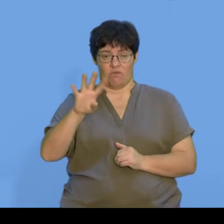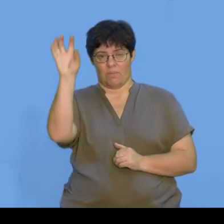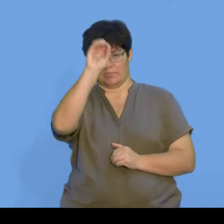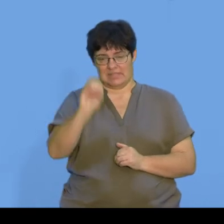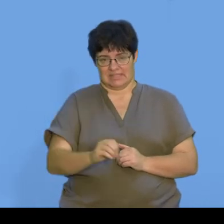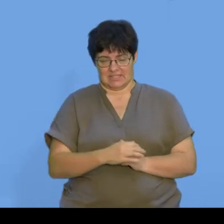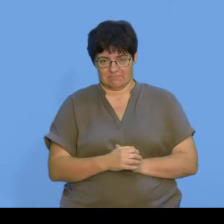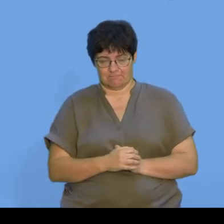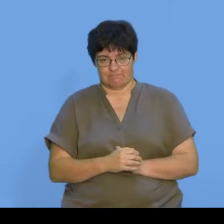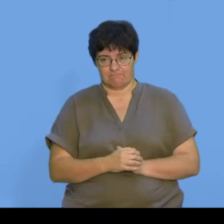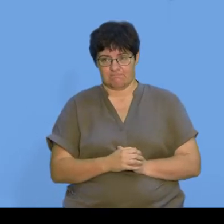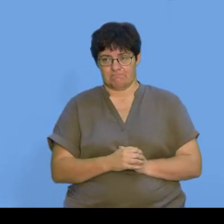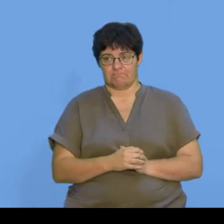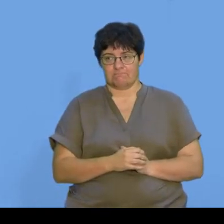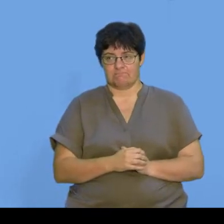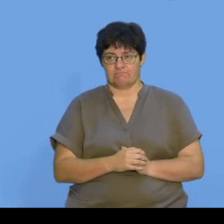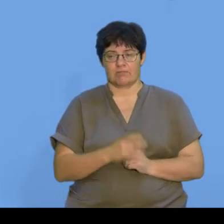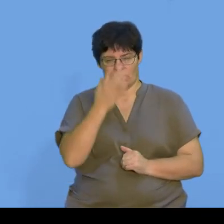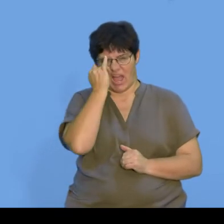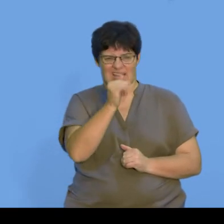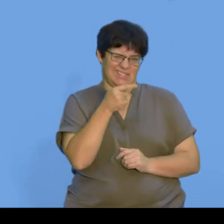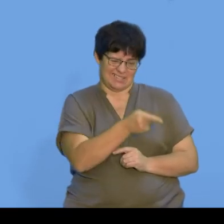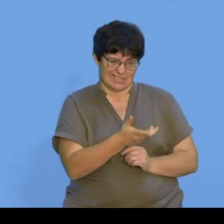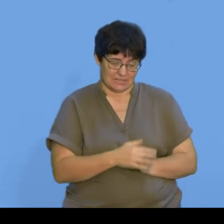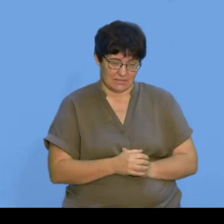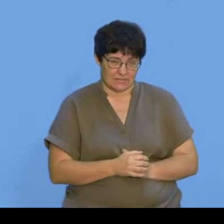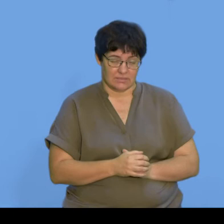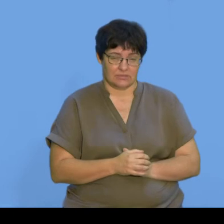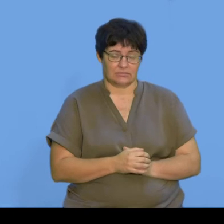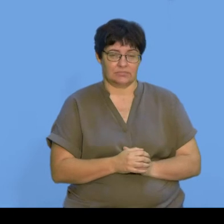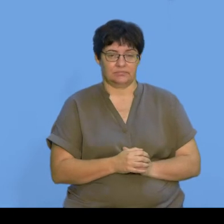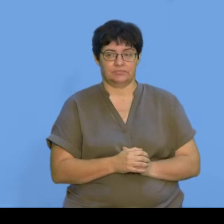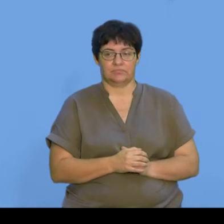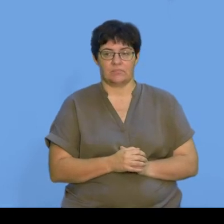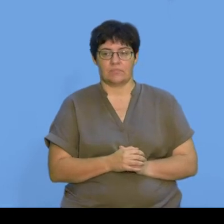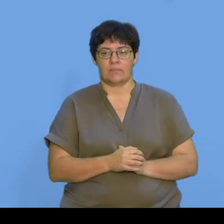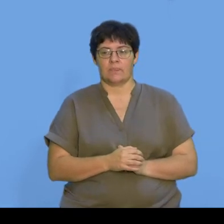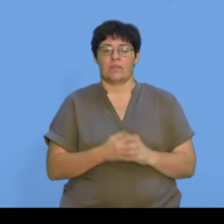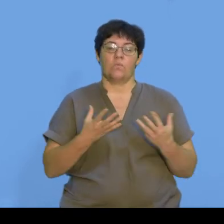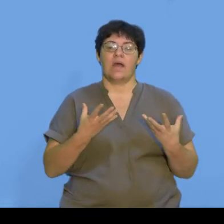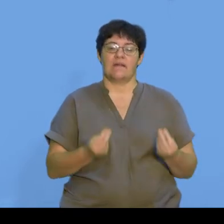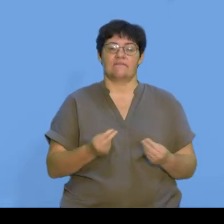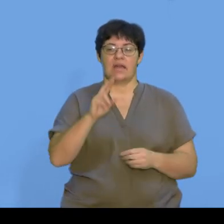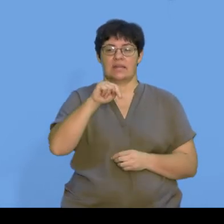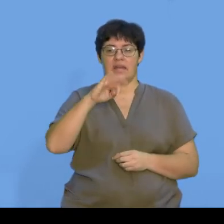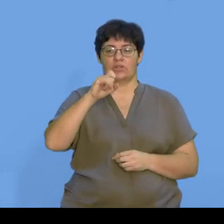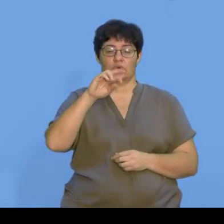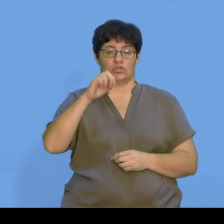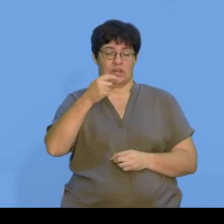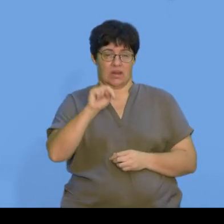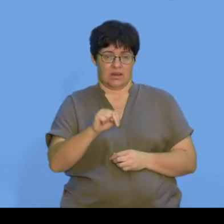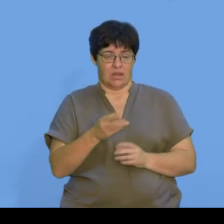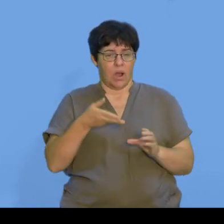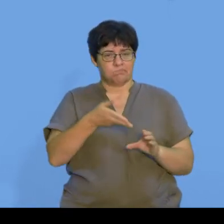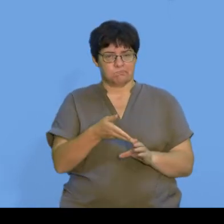36.04%, right? So that's the idea there, okay? And then in a case where we've got nitrogen found in